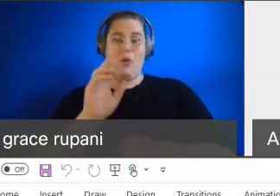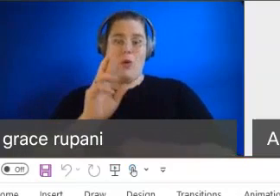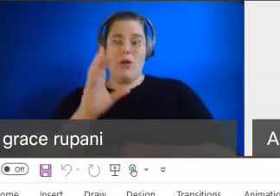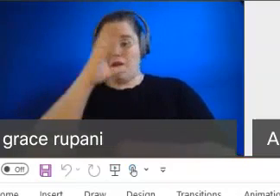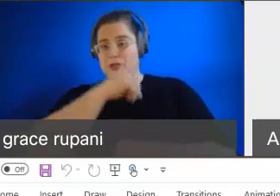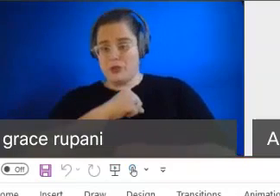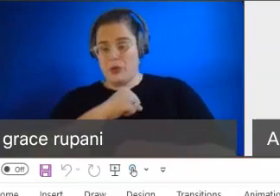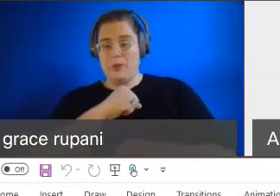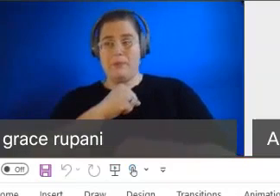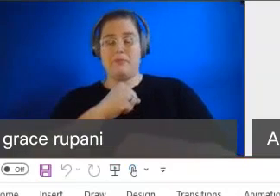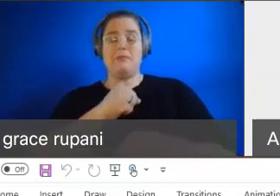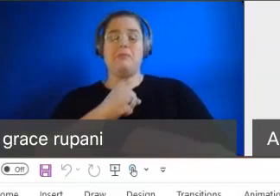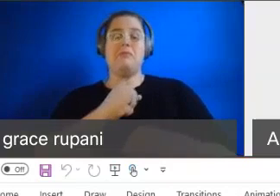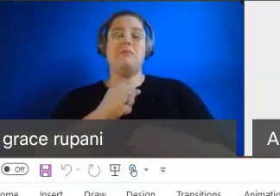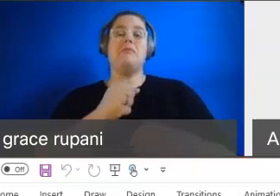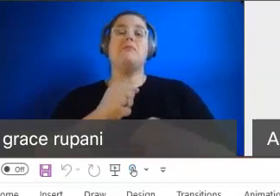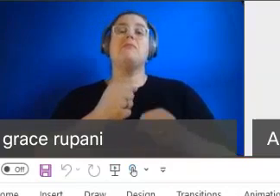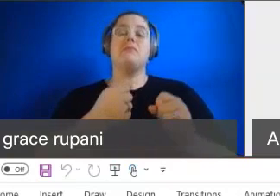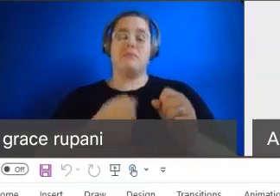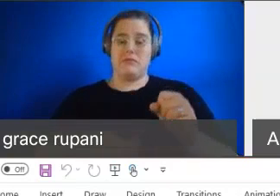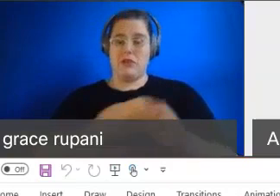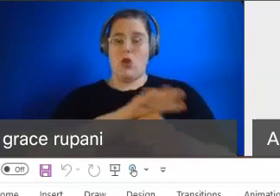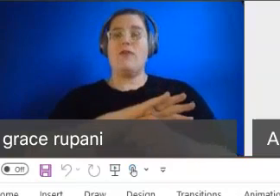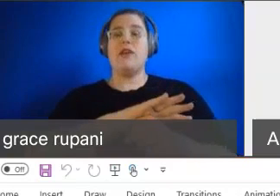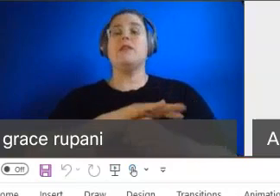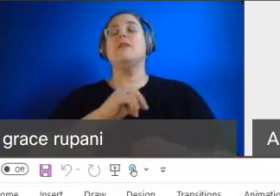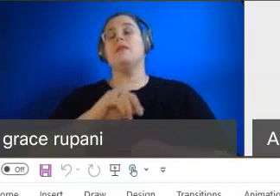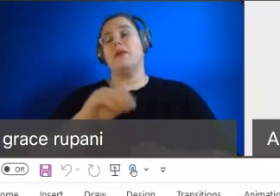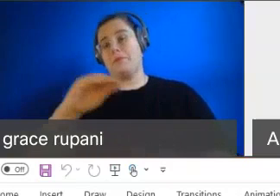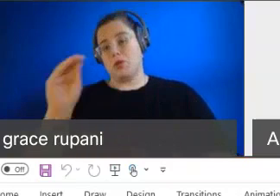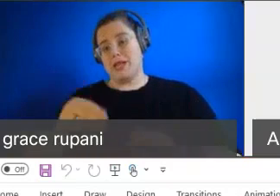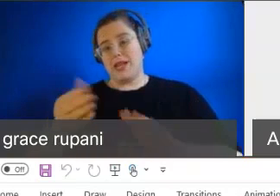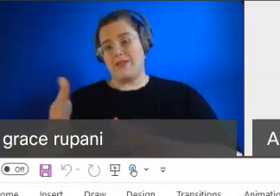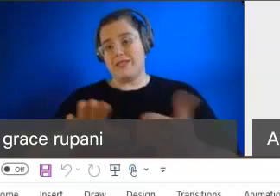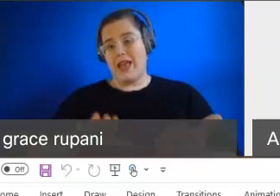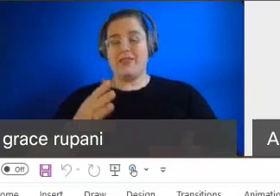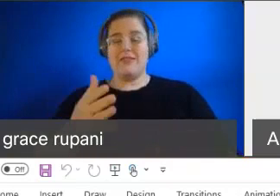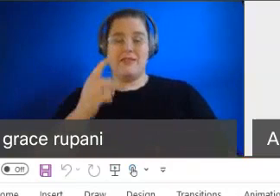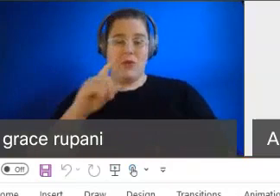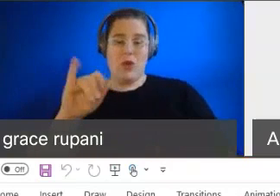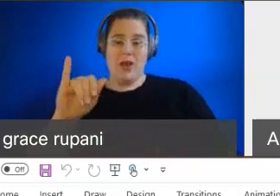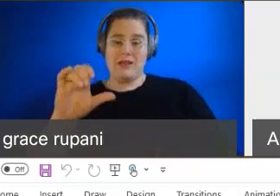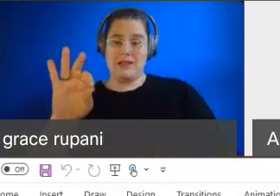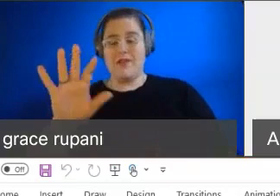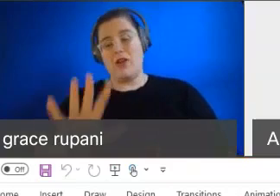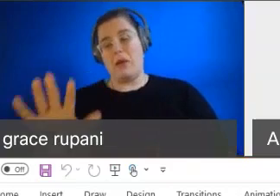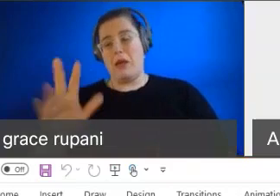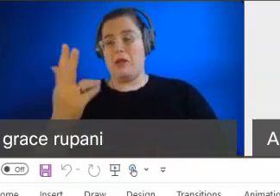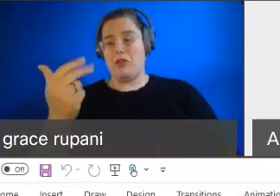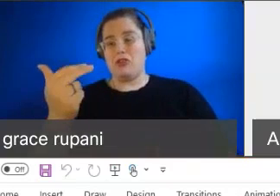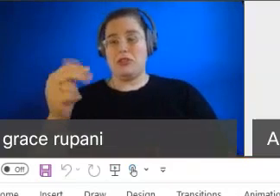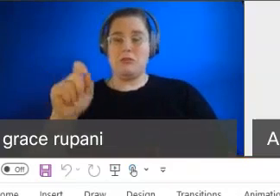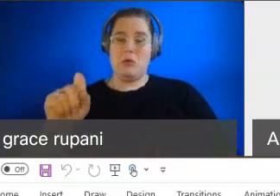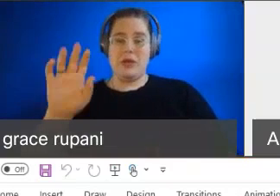rate of death for people in intermediate care facilities is about 13.6%. We still do have a